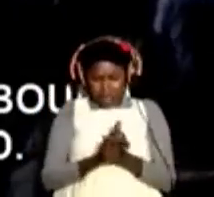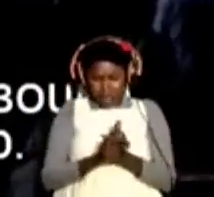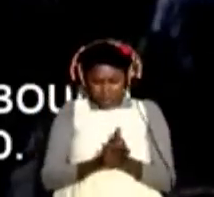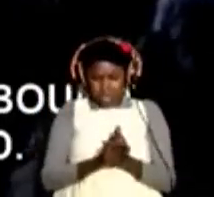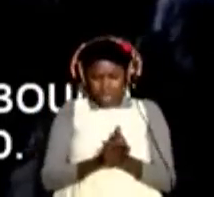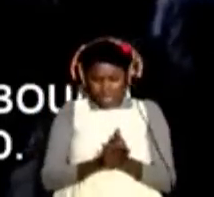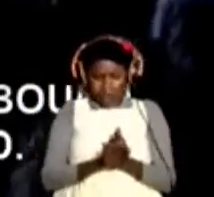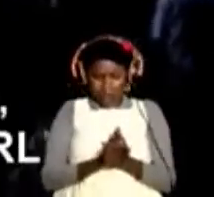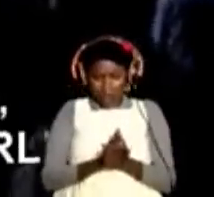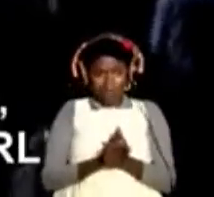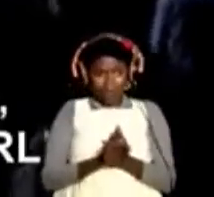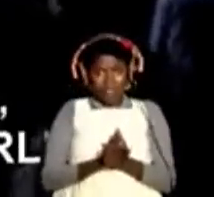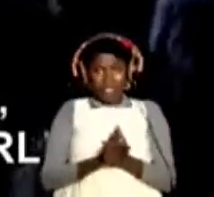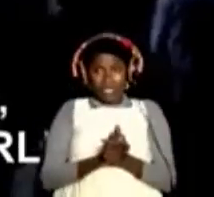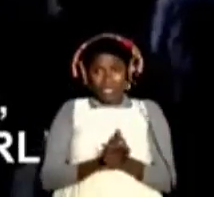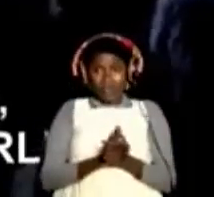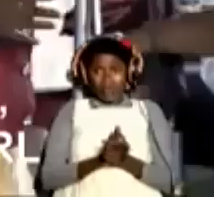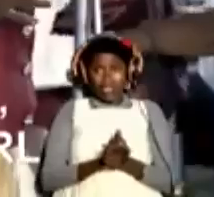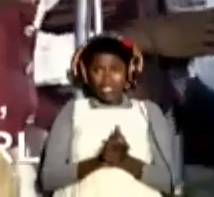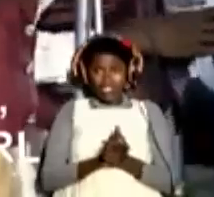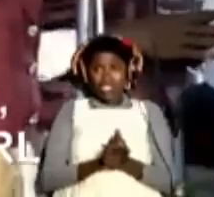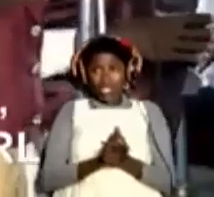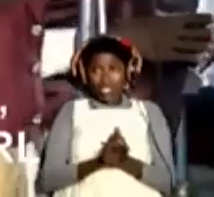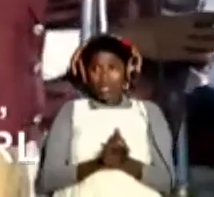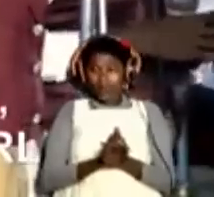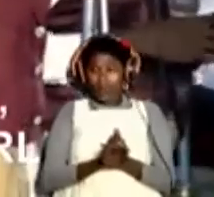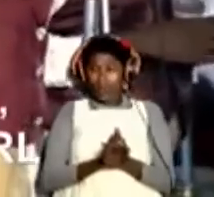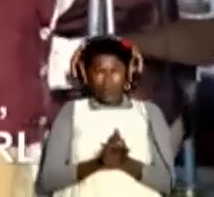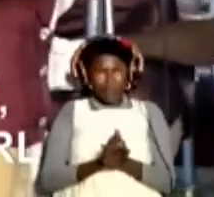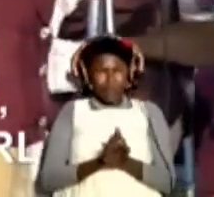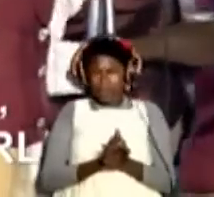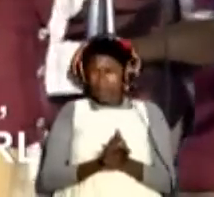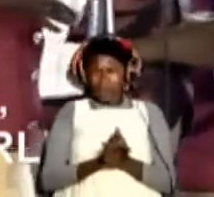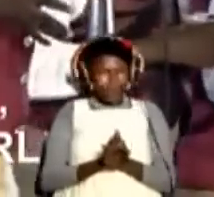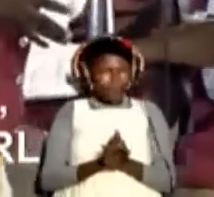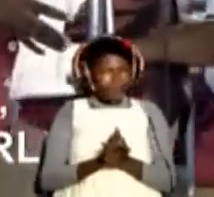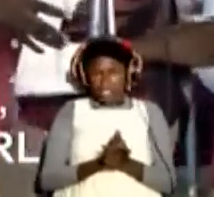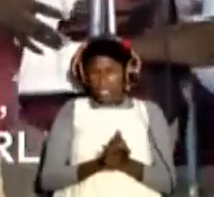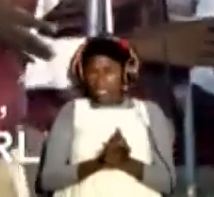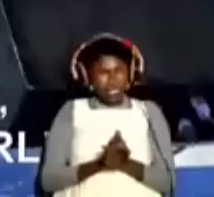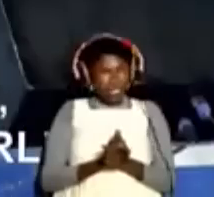I want to scale the utmost